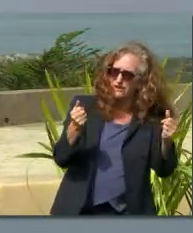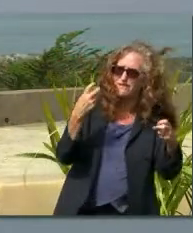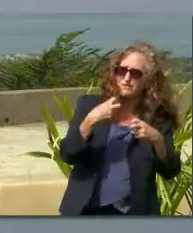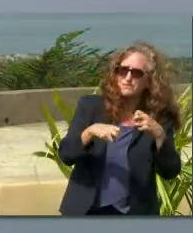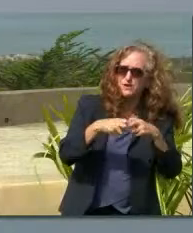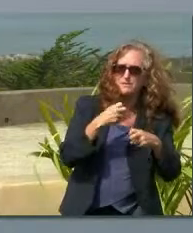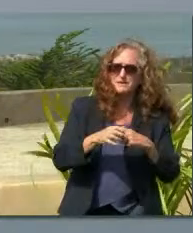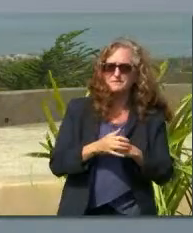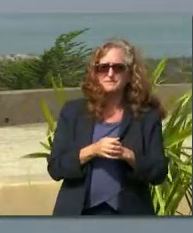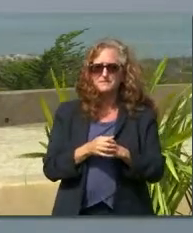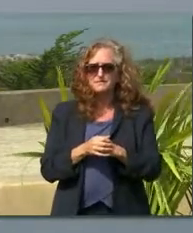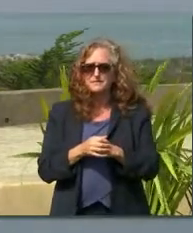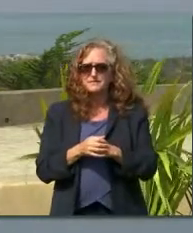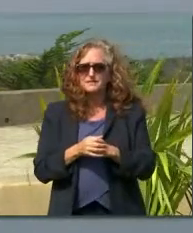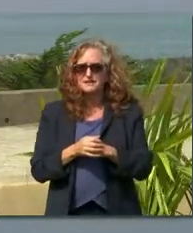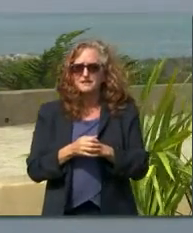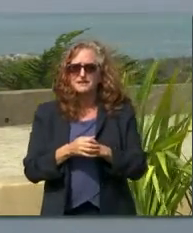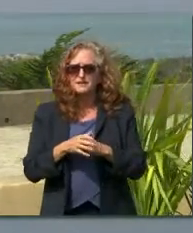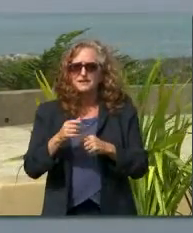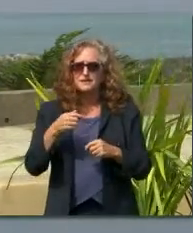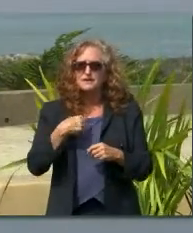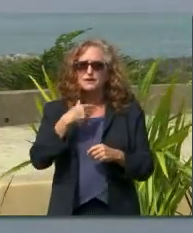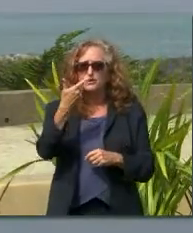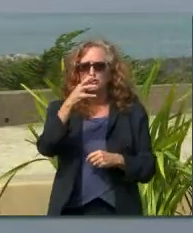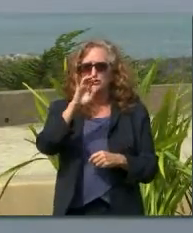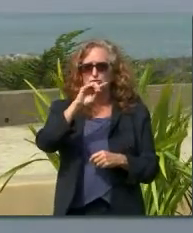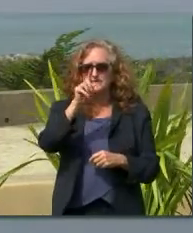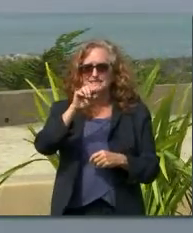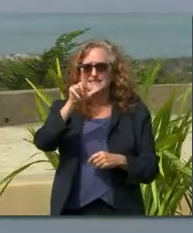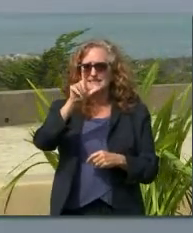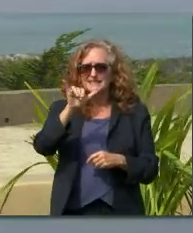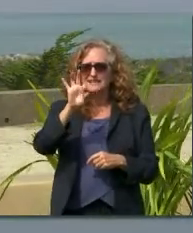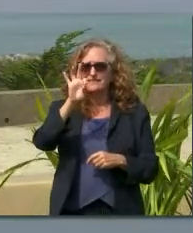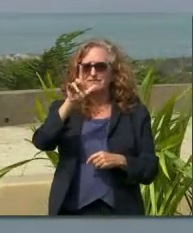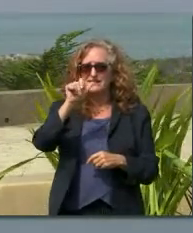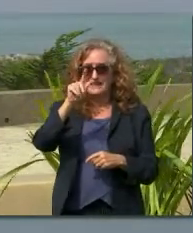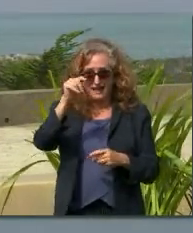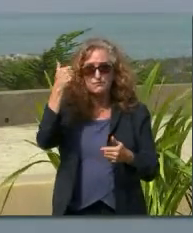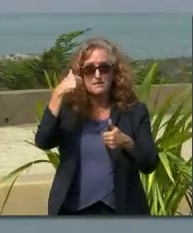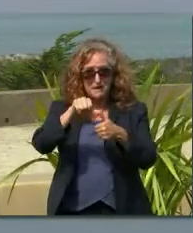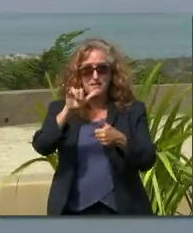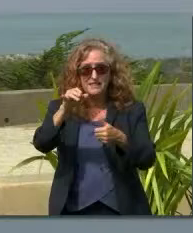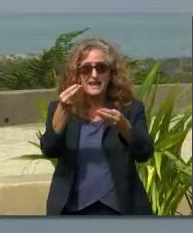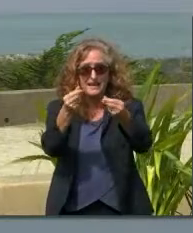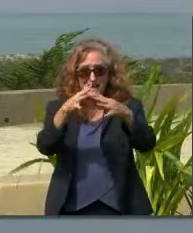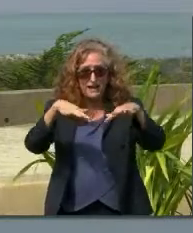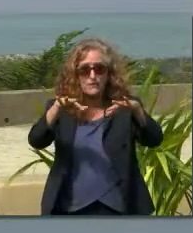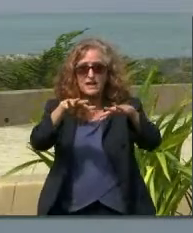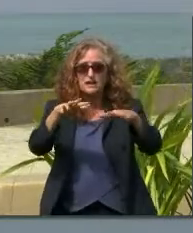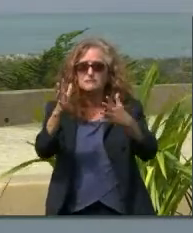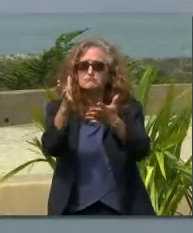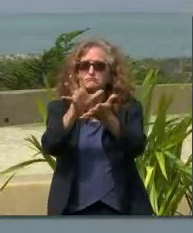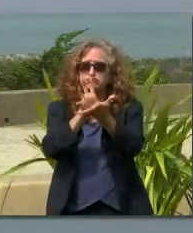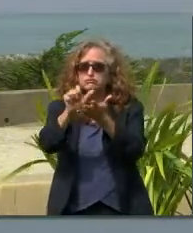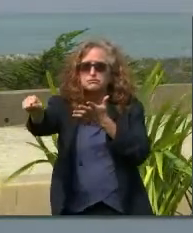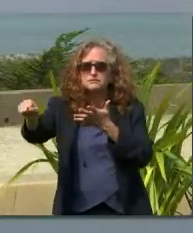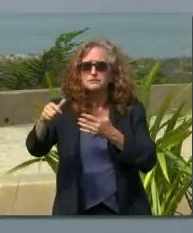map. I mean, we had Grizzly Flats. You remember it? It's gone.